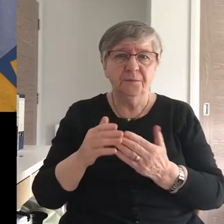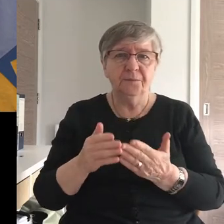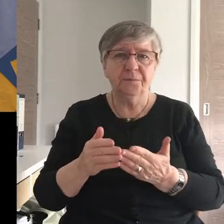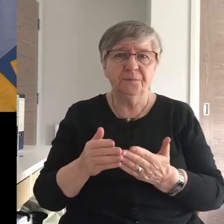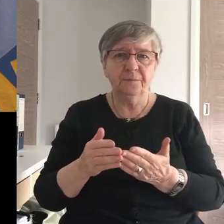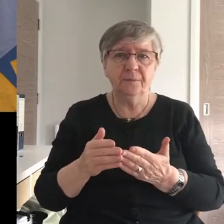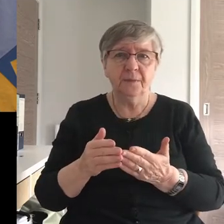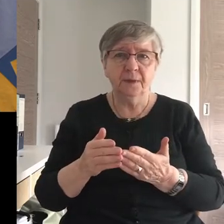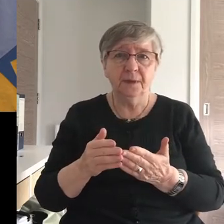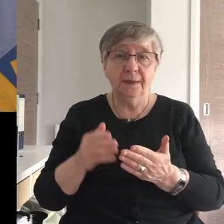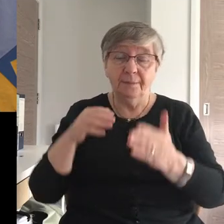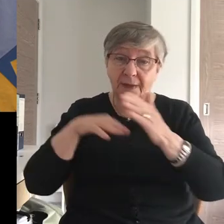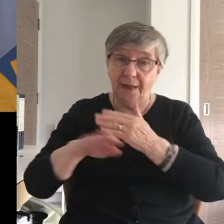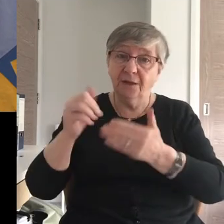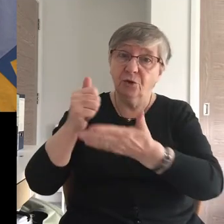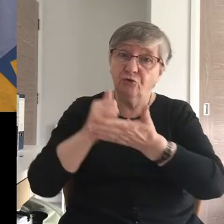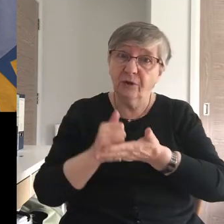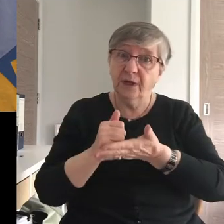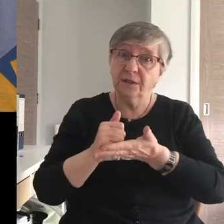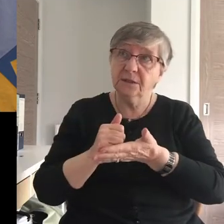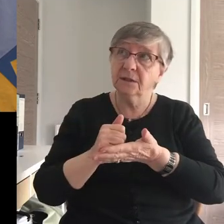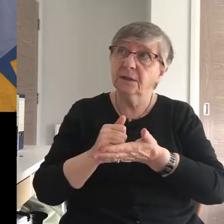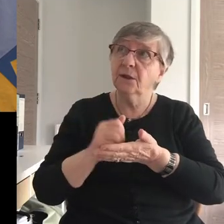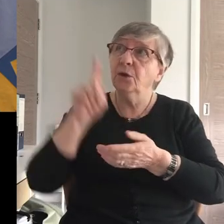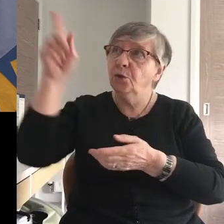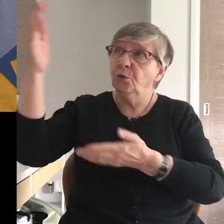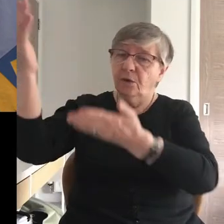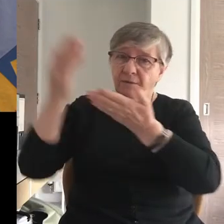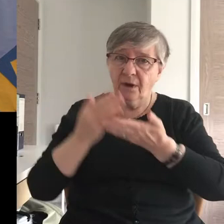have yet in grace made yourself known to us.